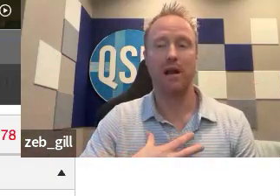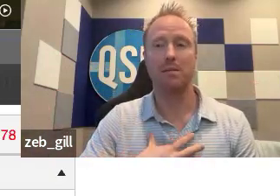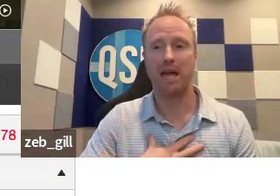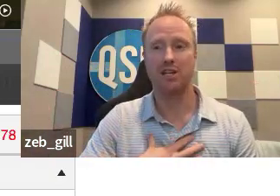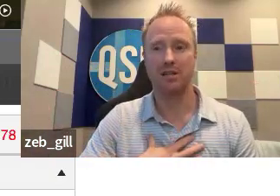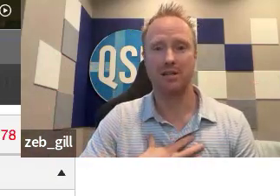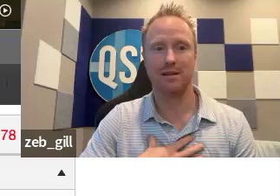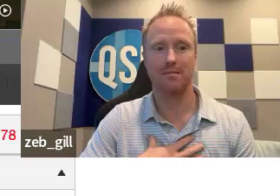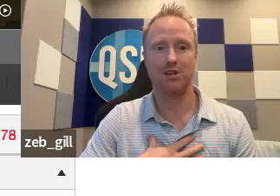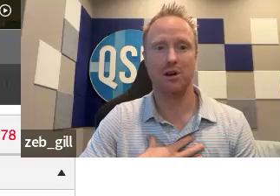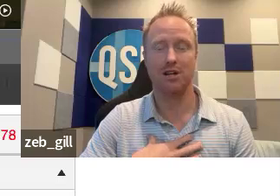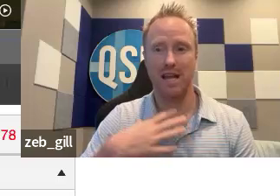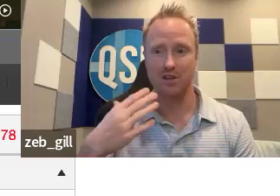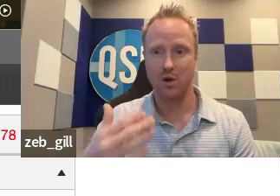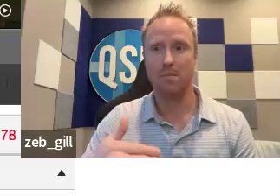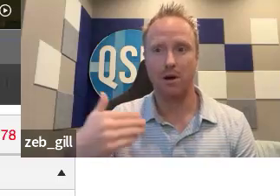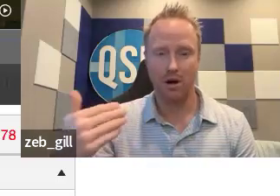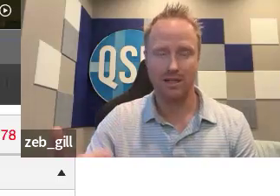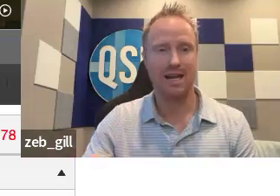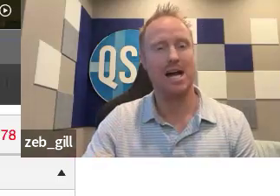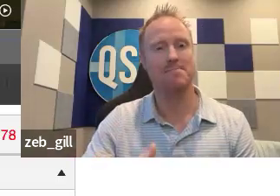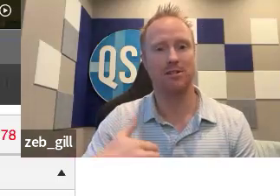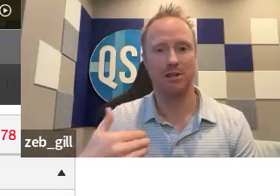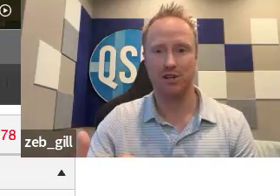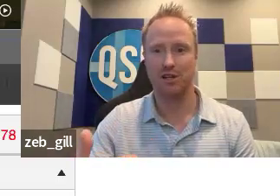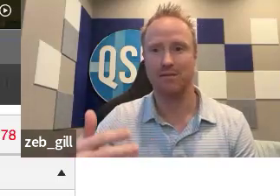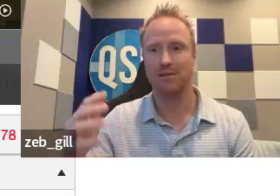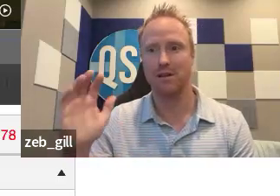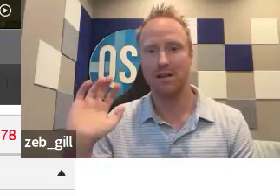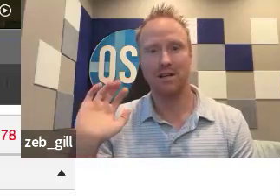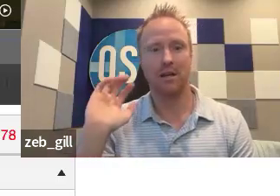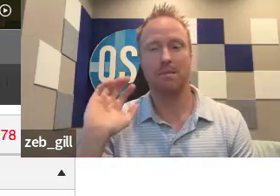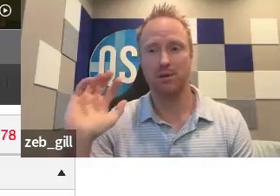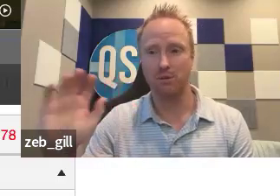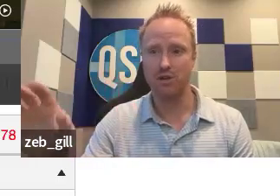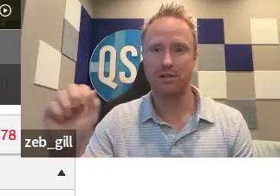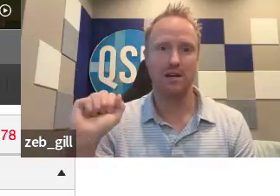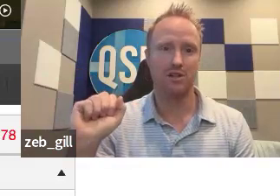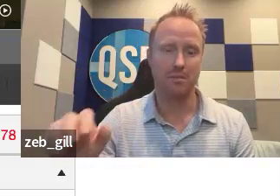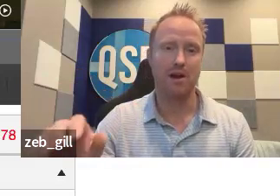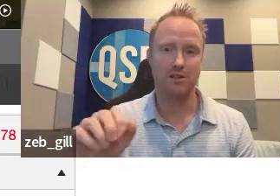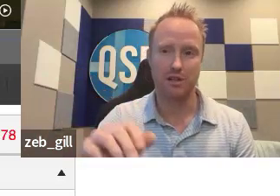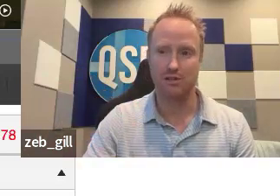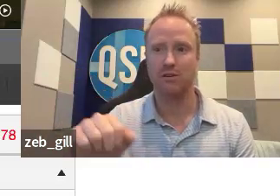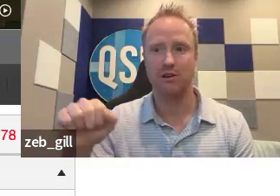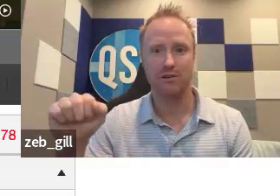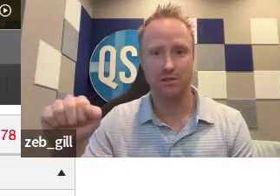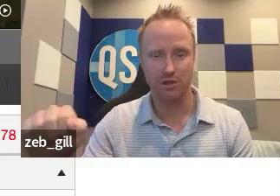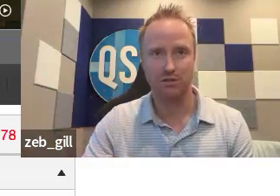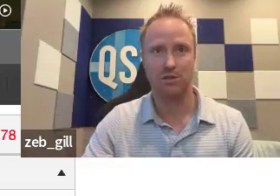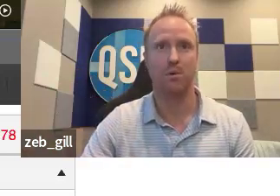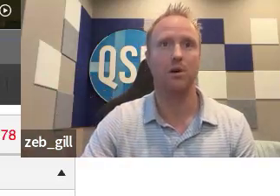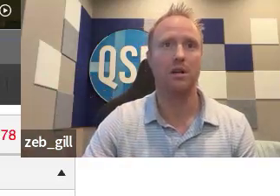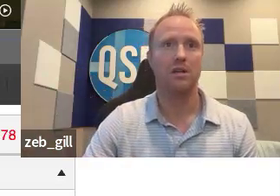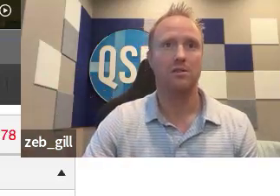we have an obligation to make sure our staff show up on time to their shifts, a commitment to the regional centers, to parents, to conservators,